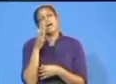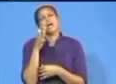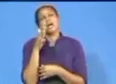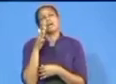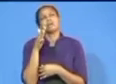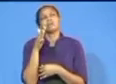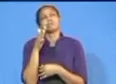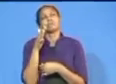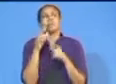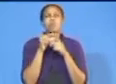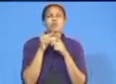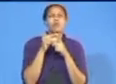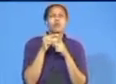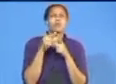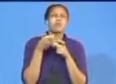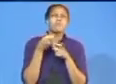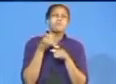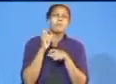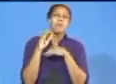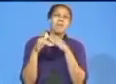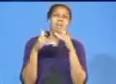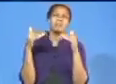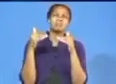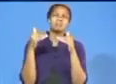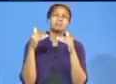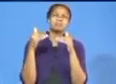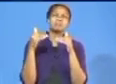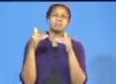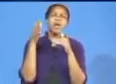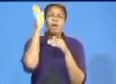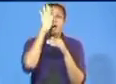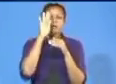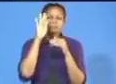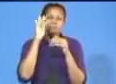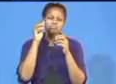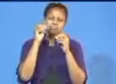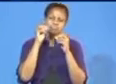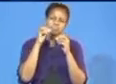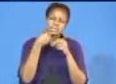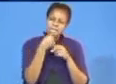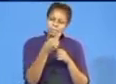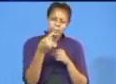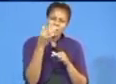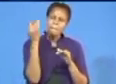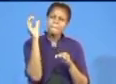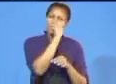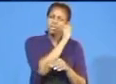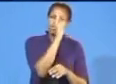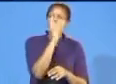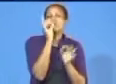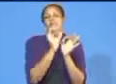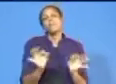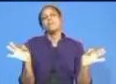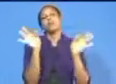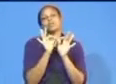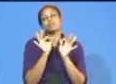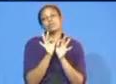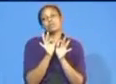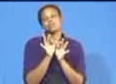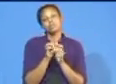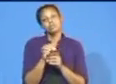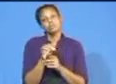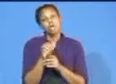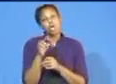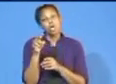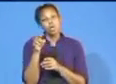struck me that I missed one critical issue. In your quest